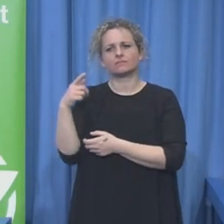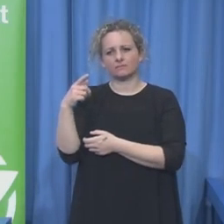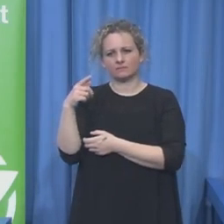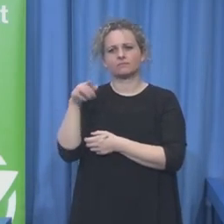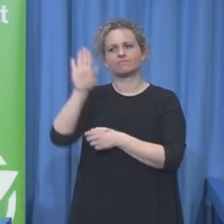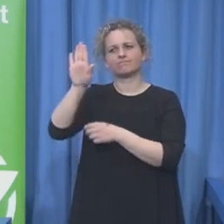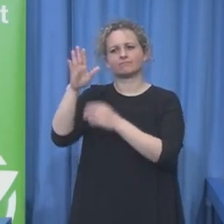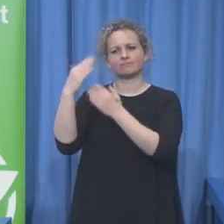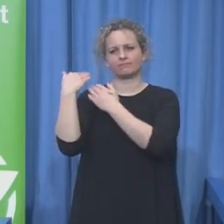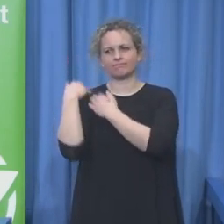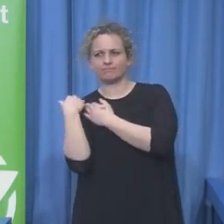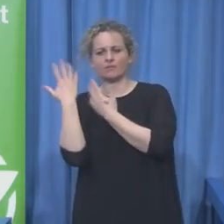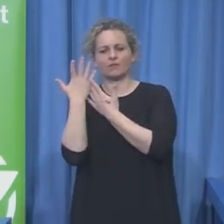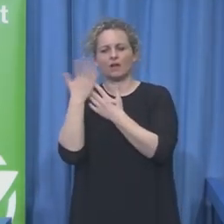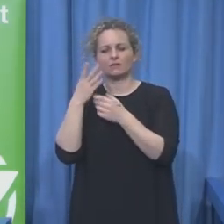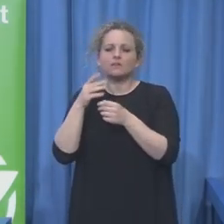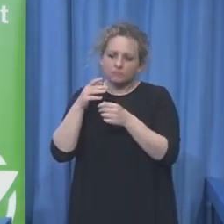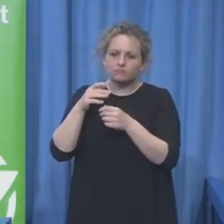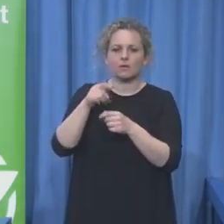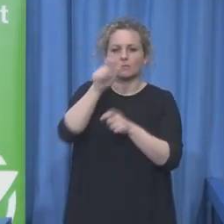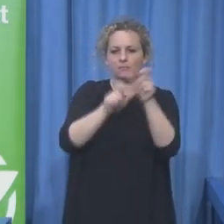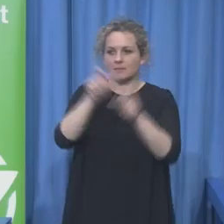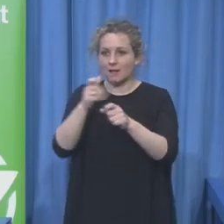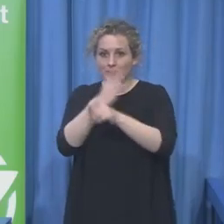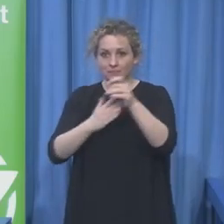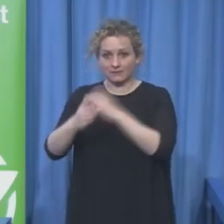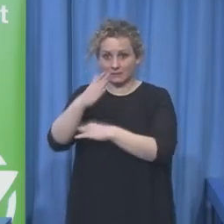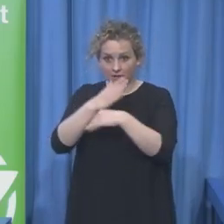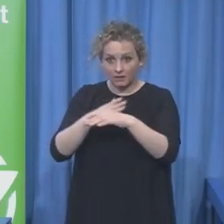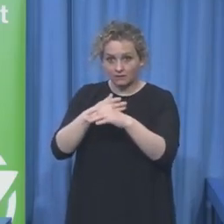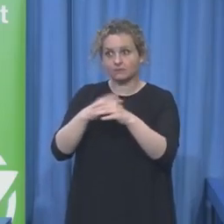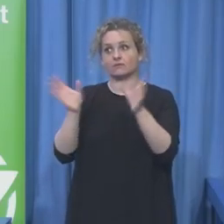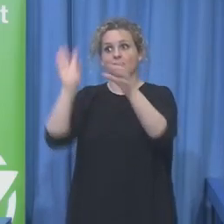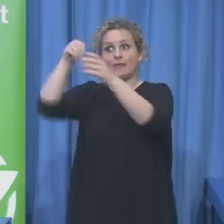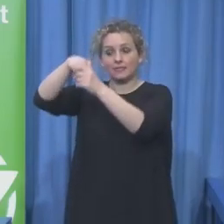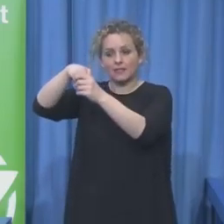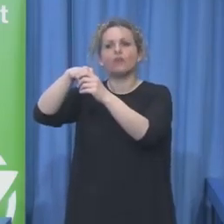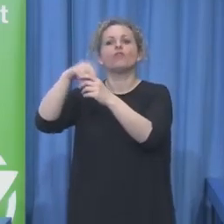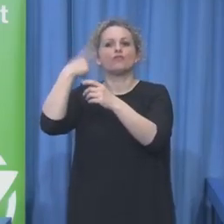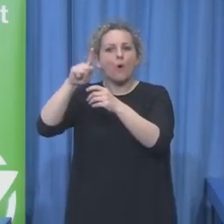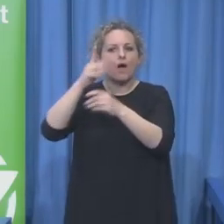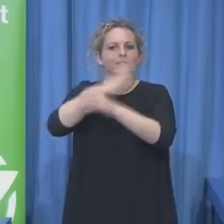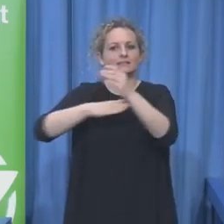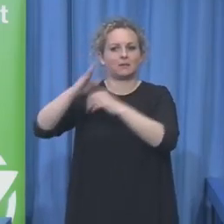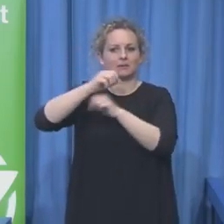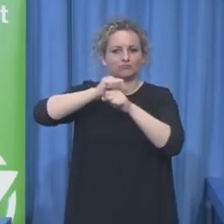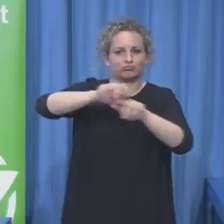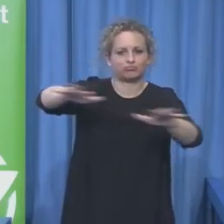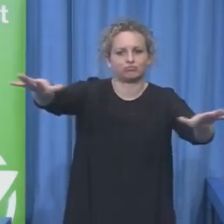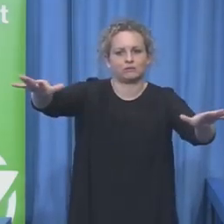many countries now, because the countries are obliged to send their reports, what is happening at national